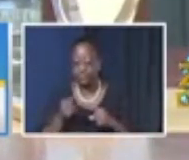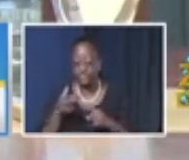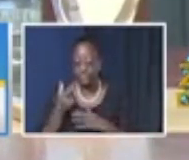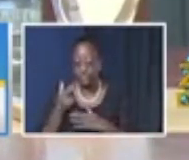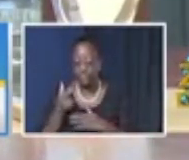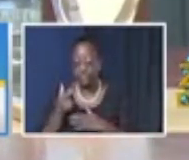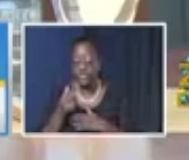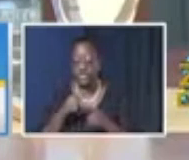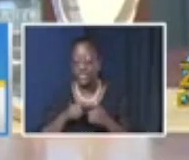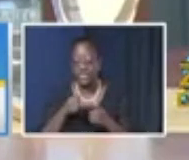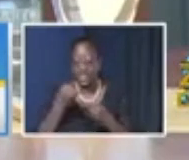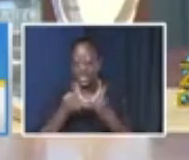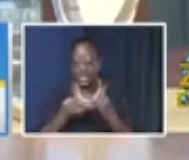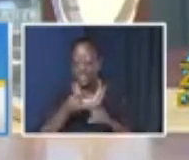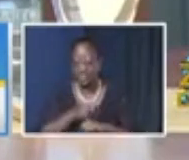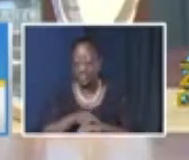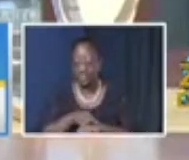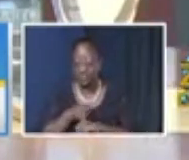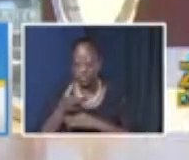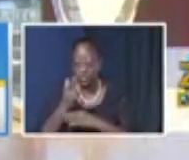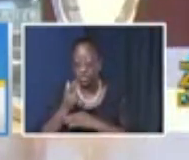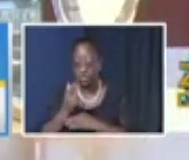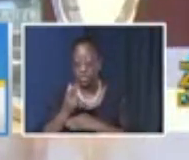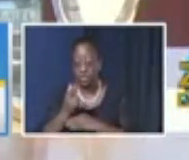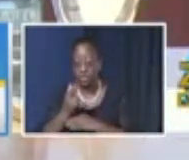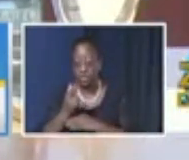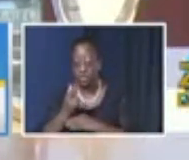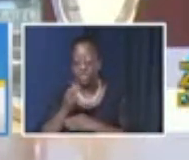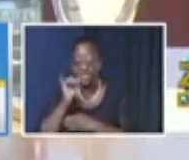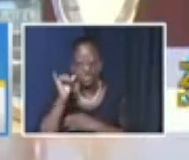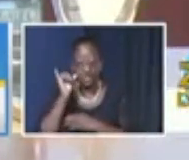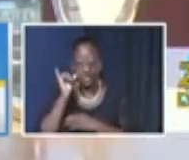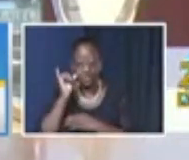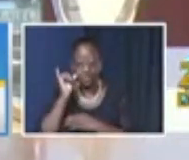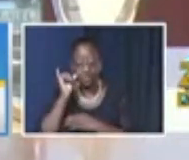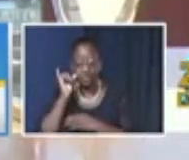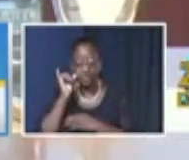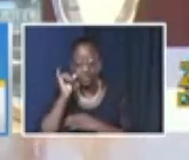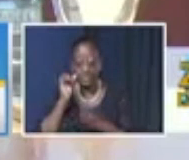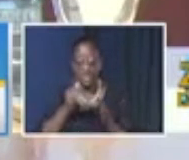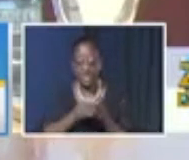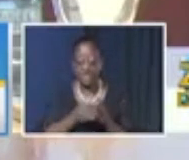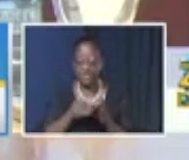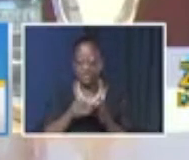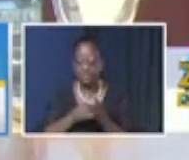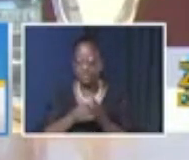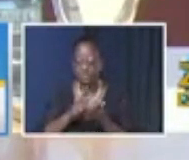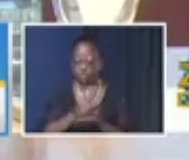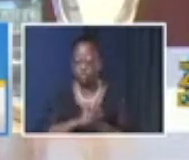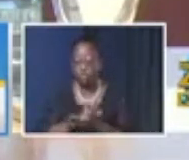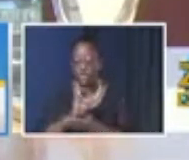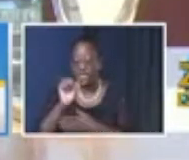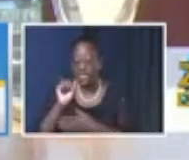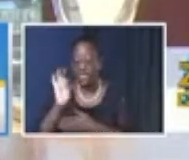The last incident of homicide murder took place yesterday at the school, AF